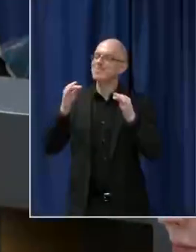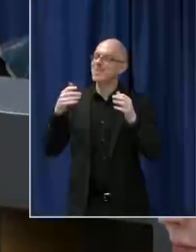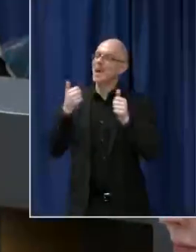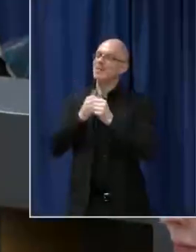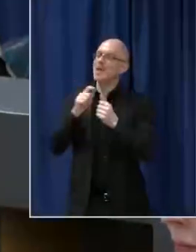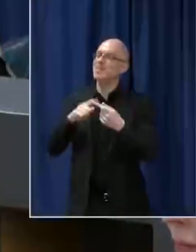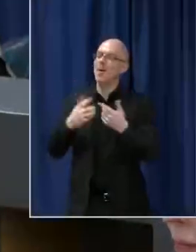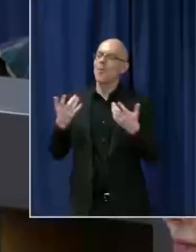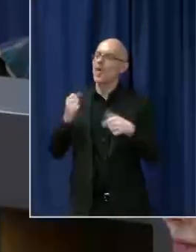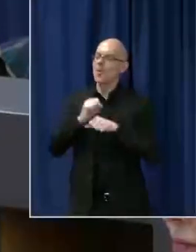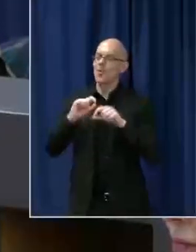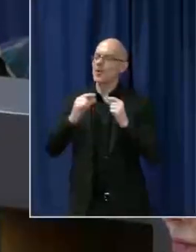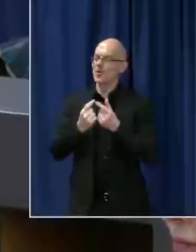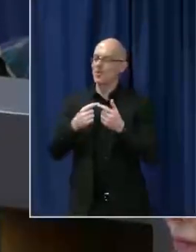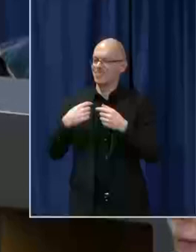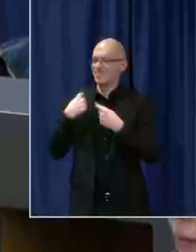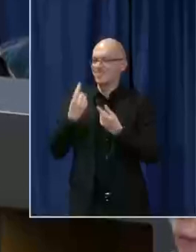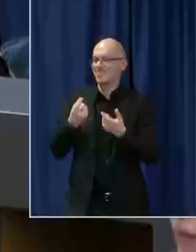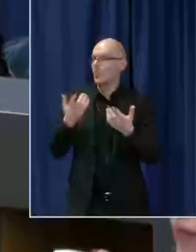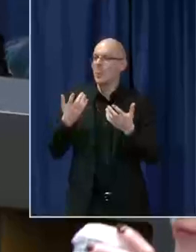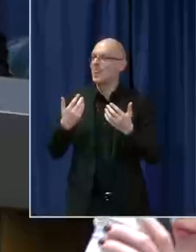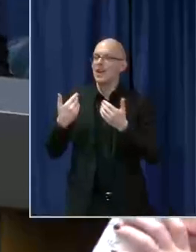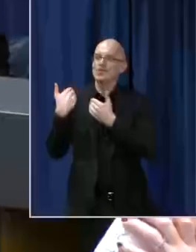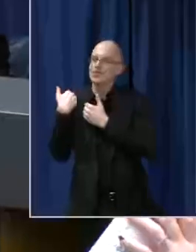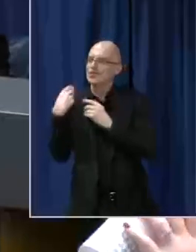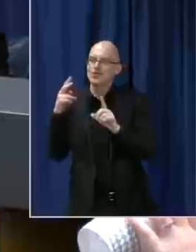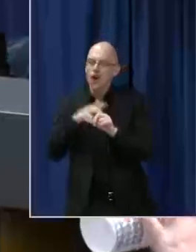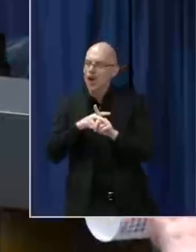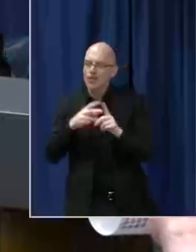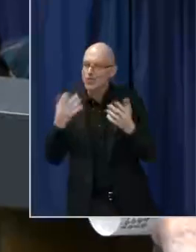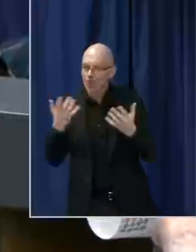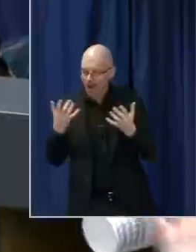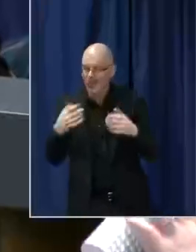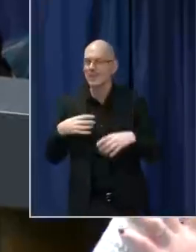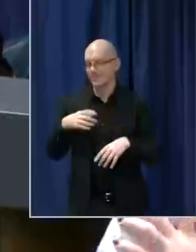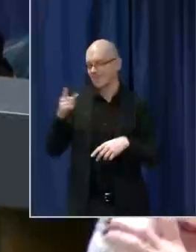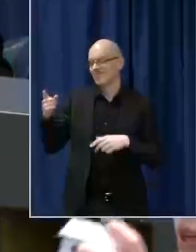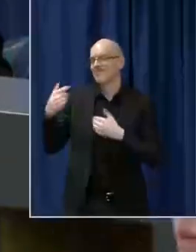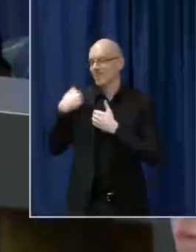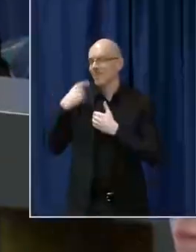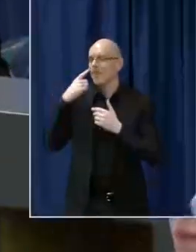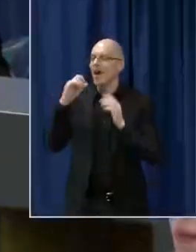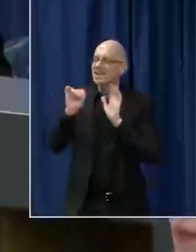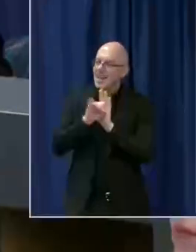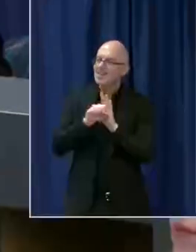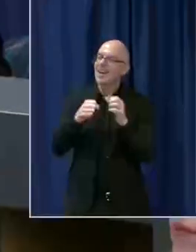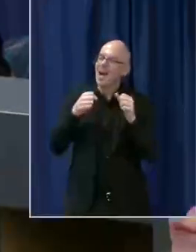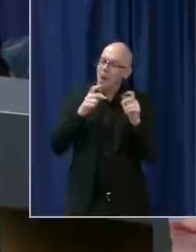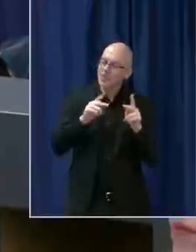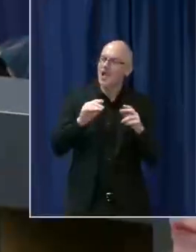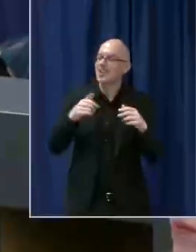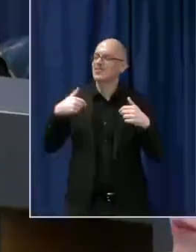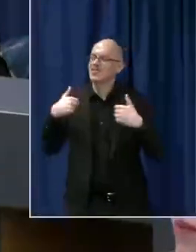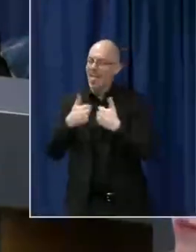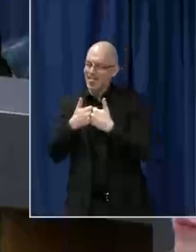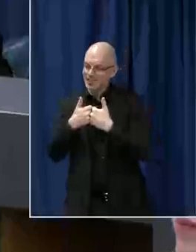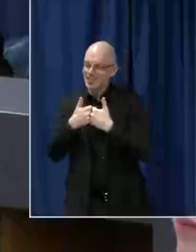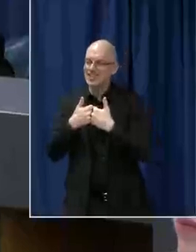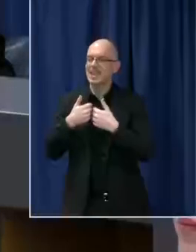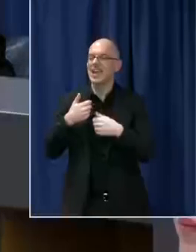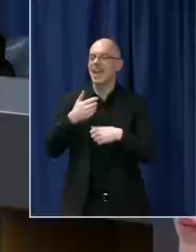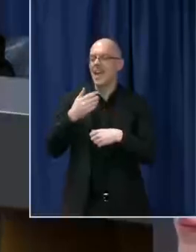what the working group has been charged with in identifying opportunities and challenges